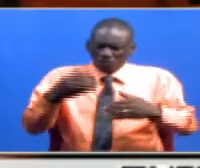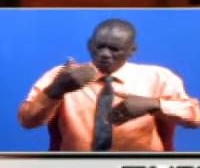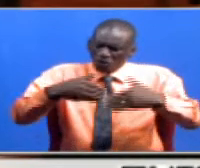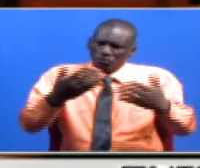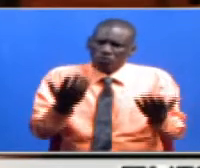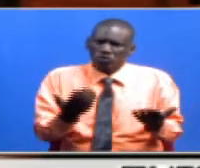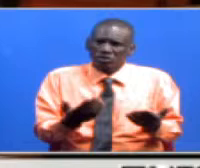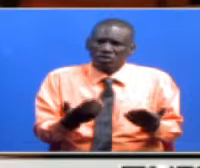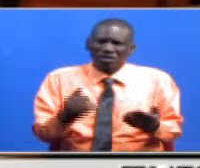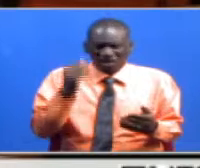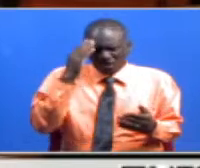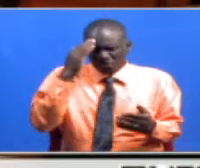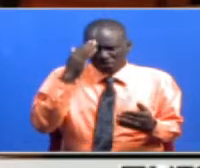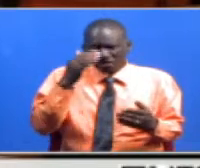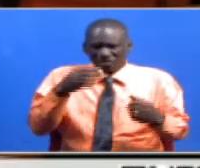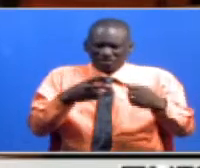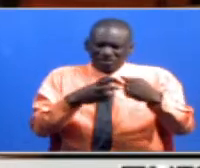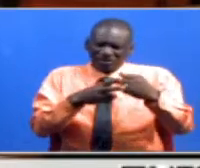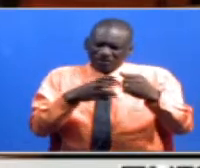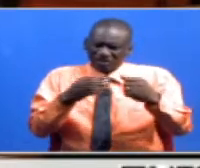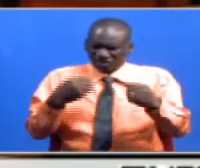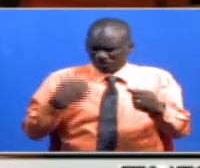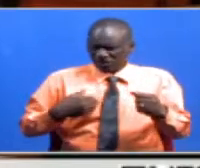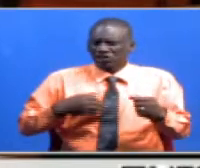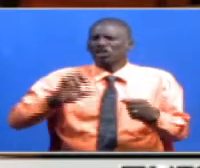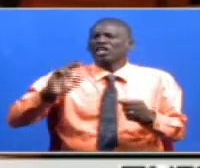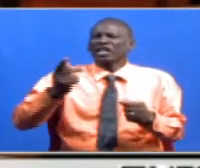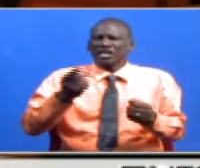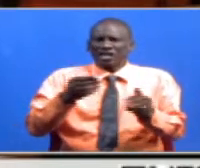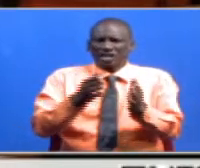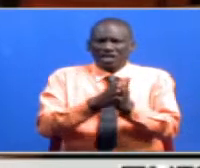I think, over 70 surgeries in Kenya, and